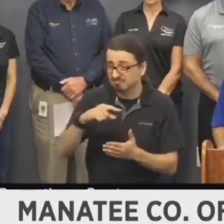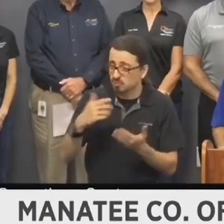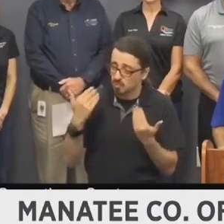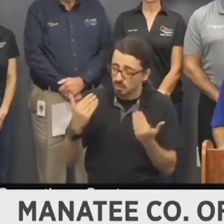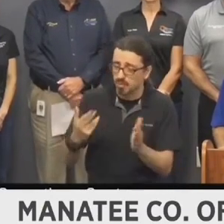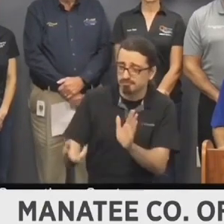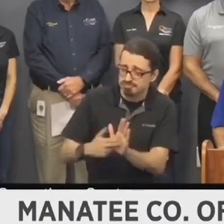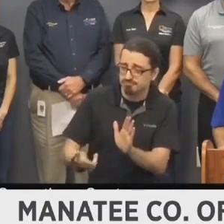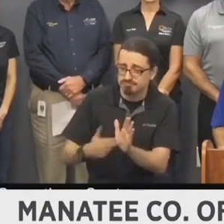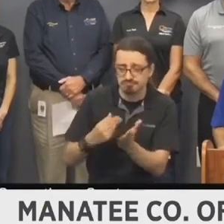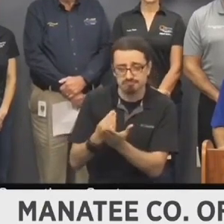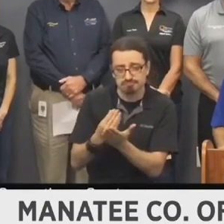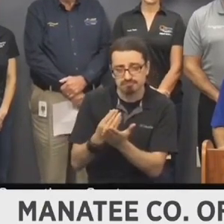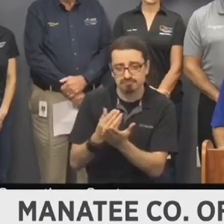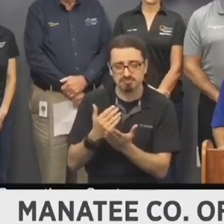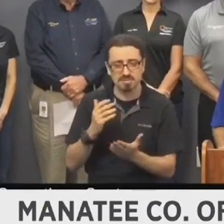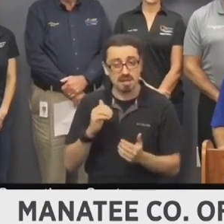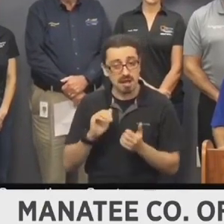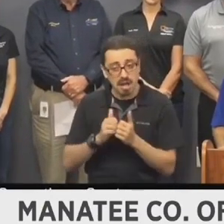You go to